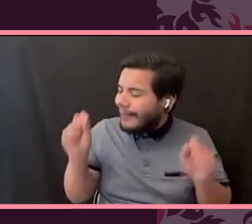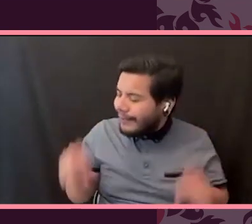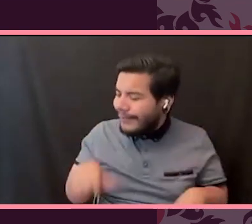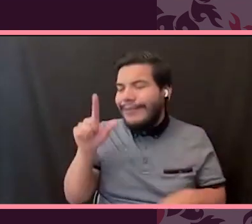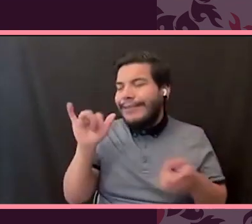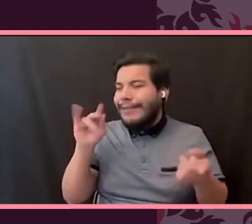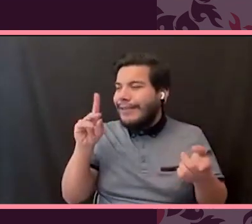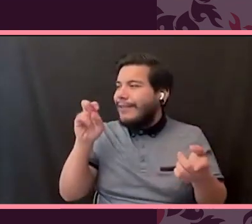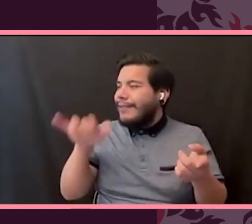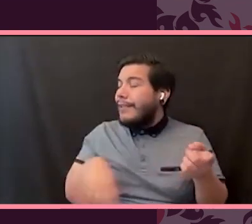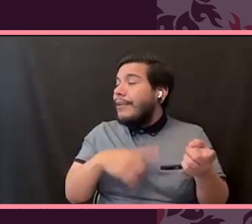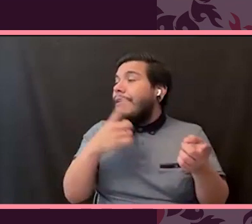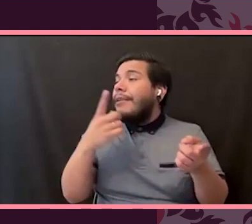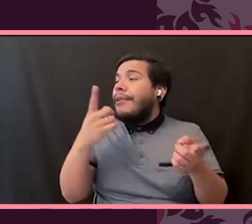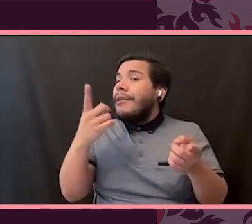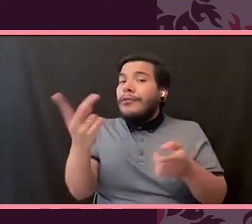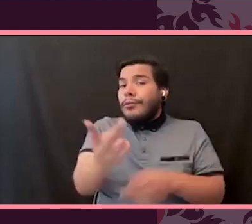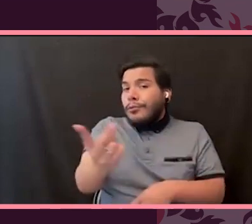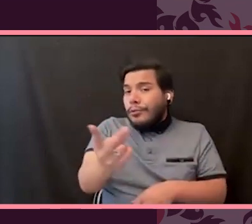and Taejas,